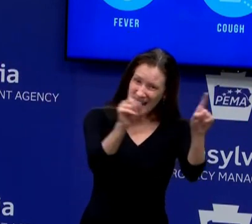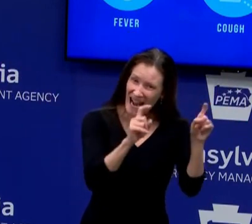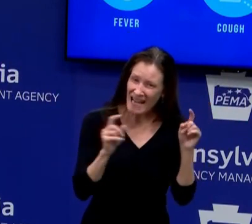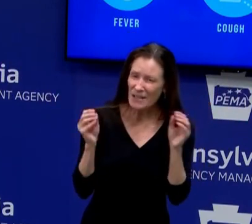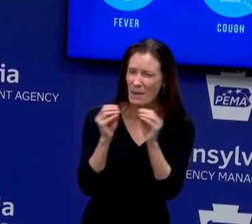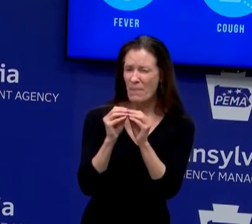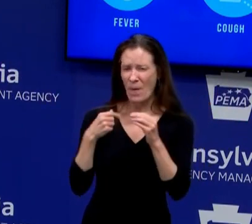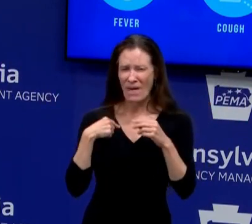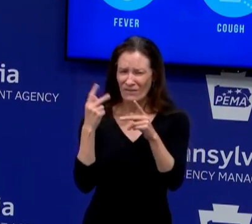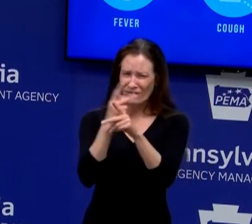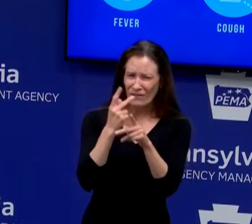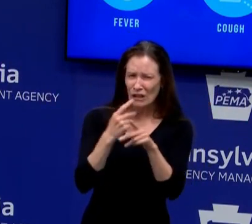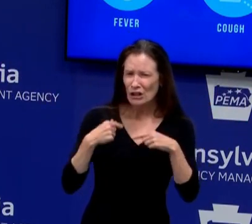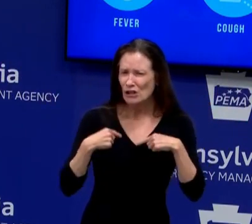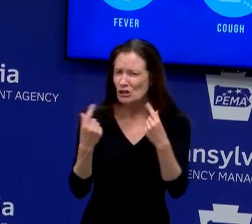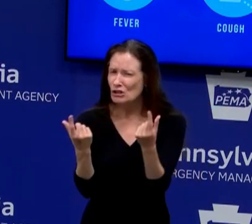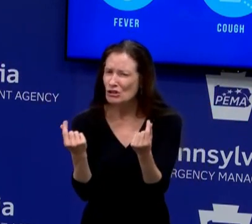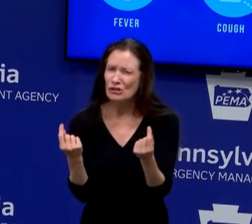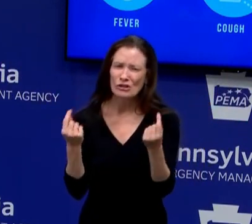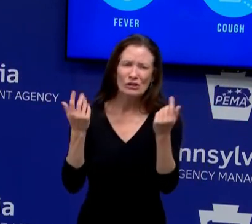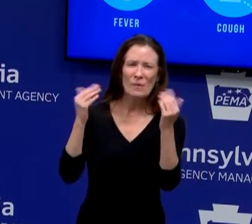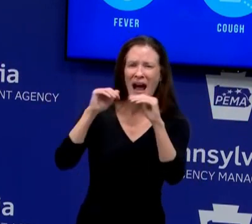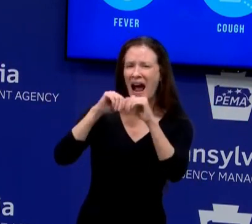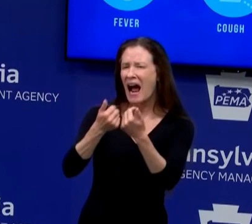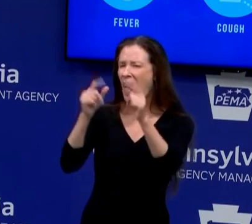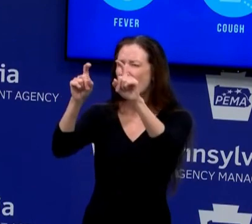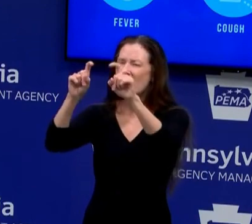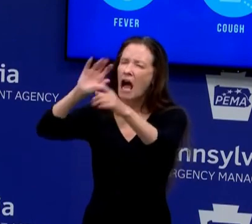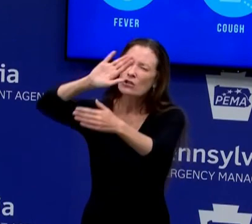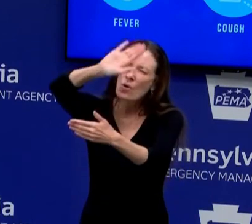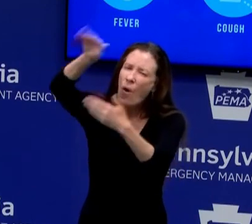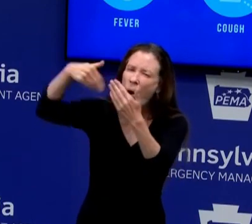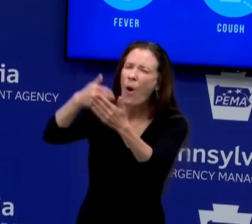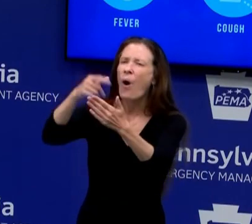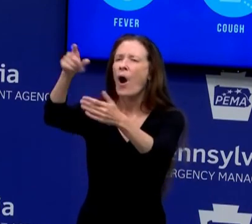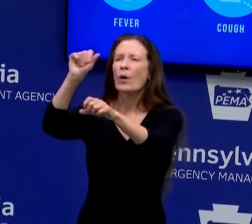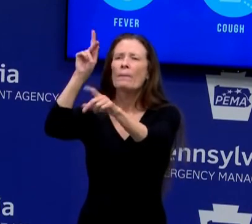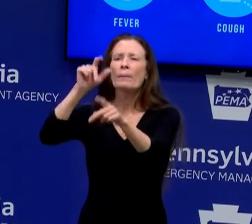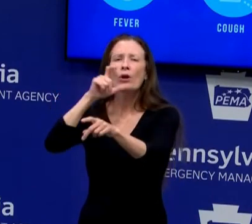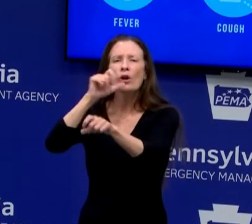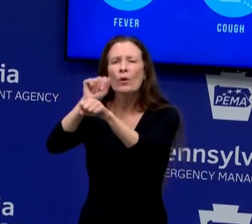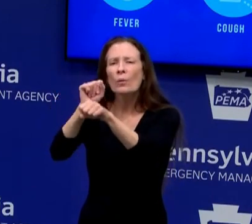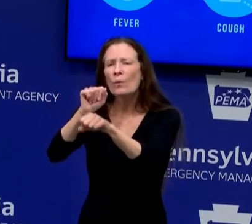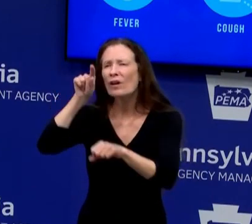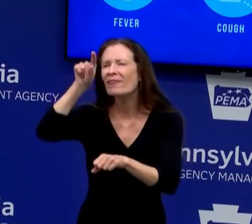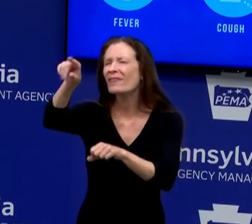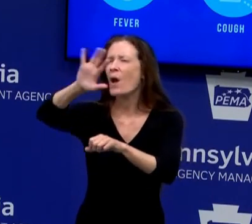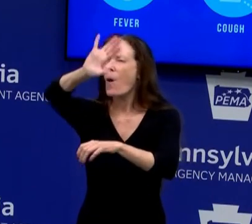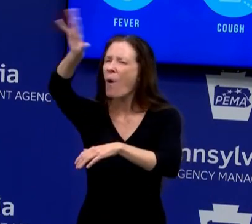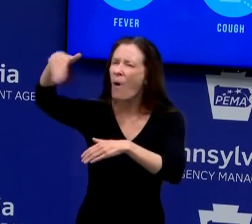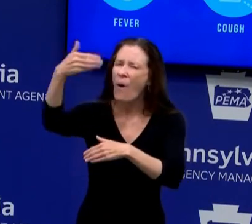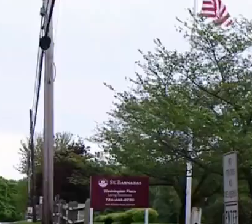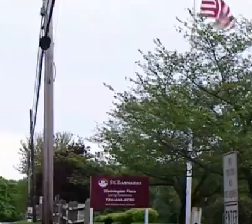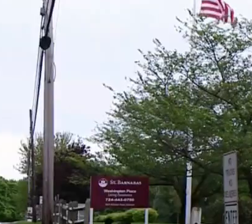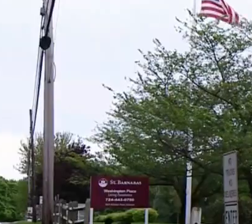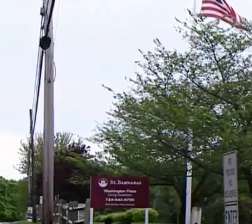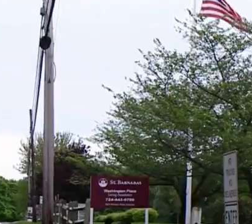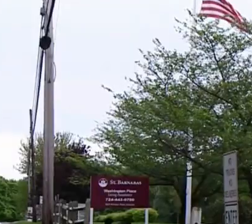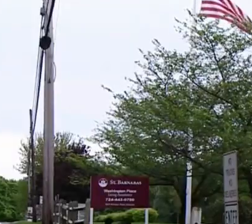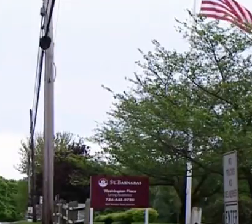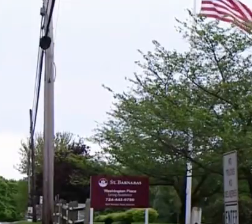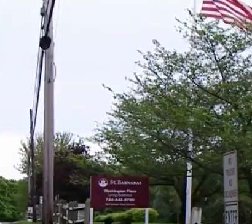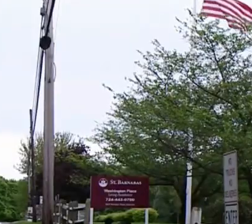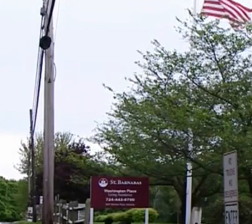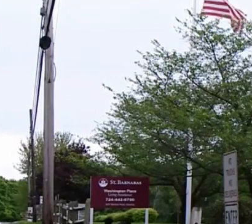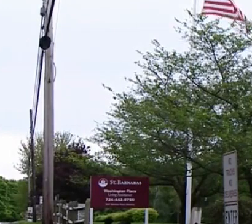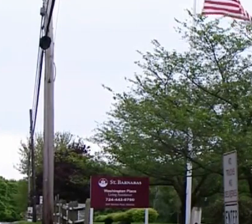test everyone, all the patients and all the staff in every facility, both the nursing homes and the personal care homes. And